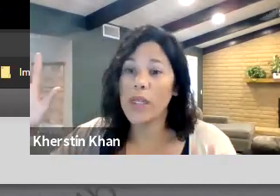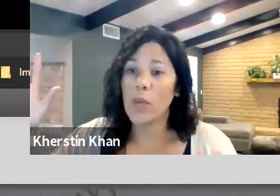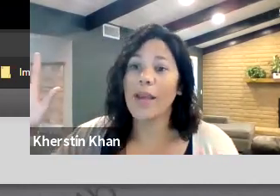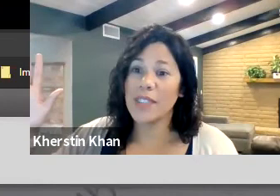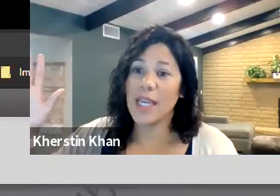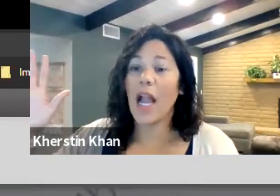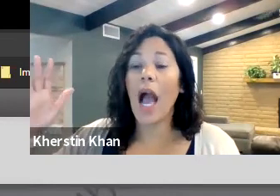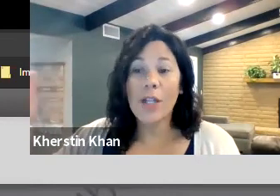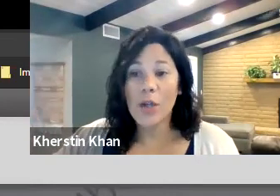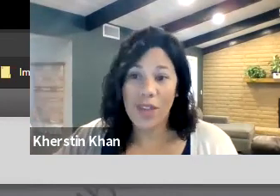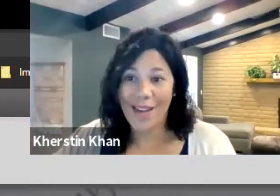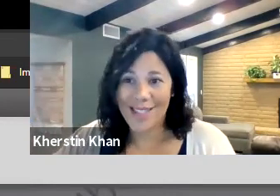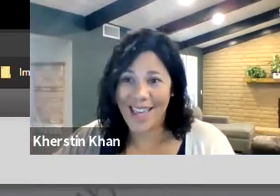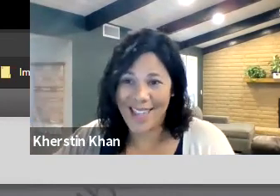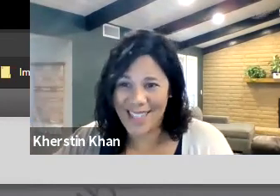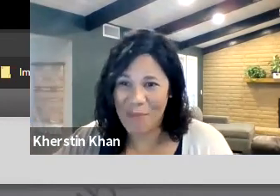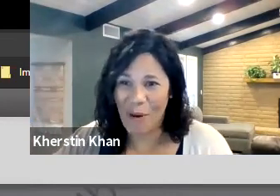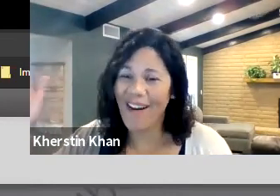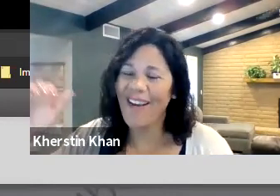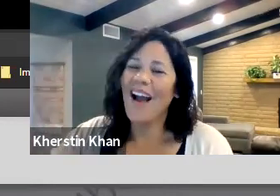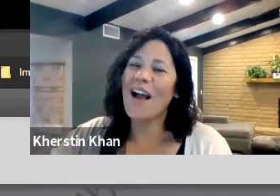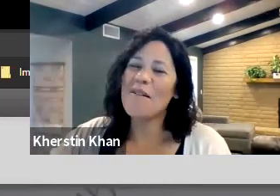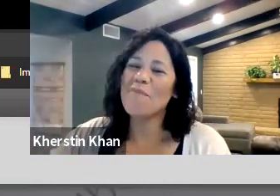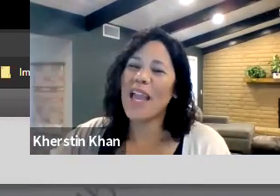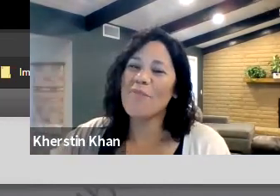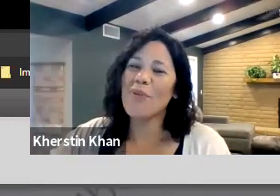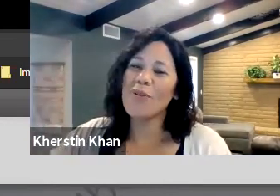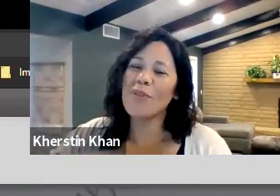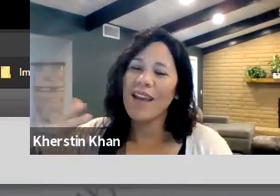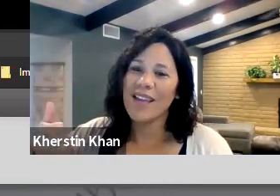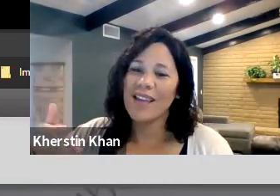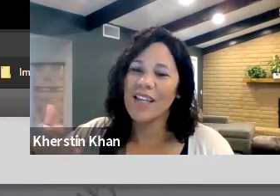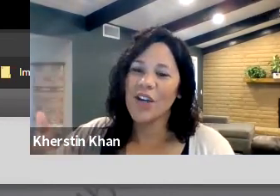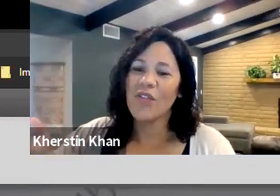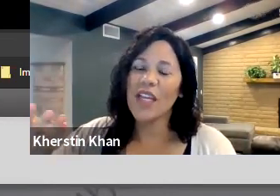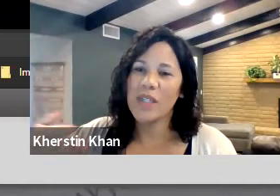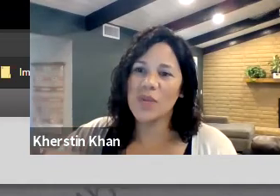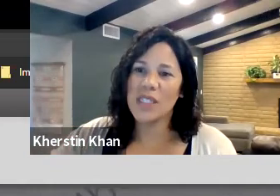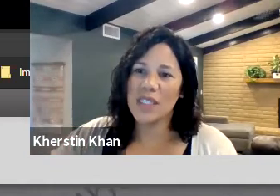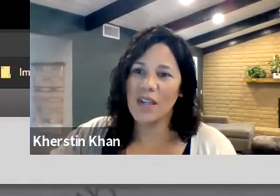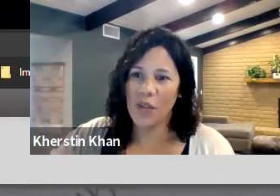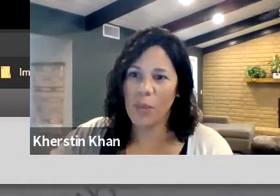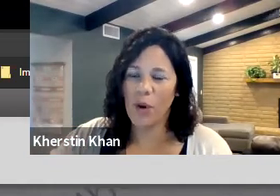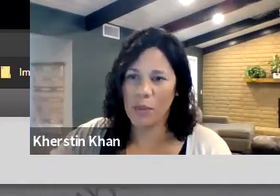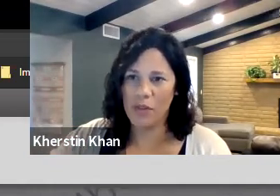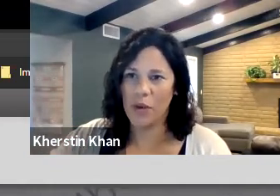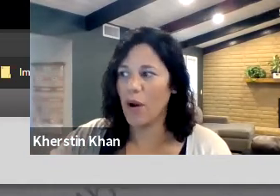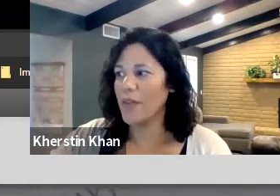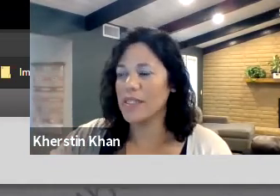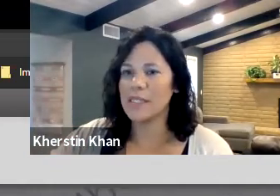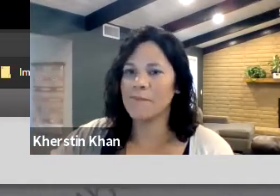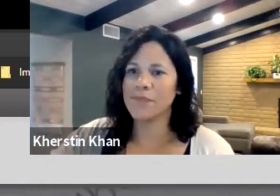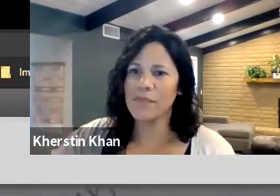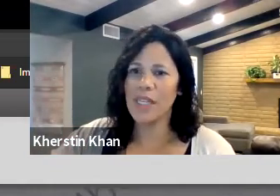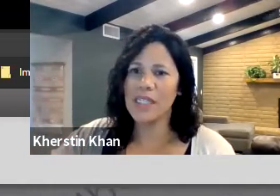really long-winded way of saying, I don't think that's the case anymore. And probably, I think, you know, if anyone has recently gone through program review